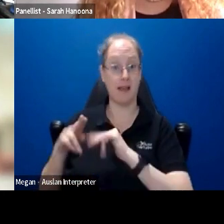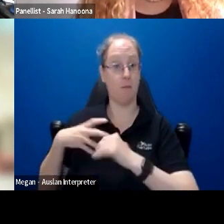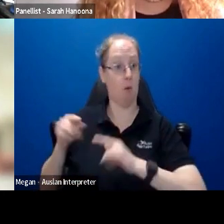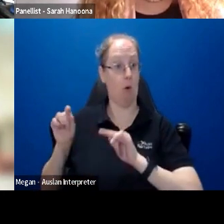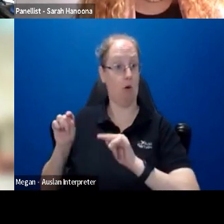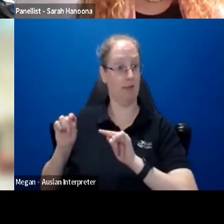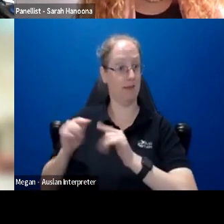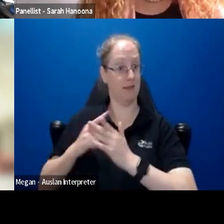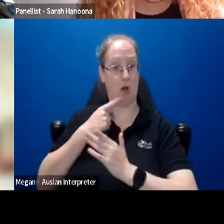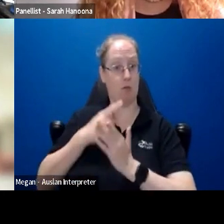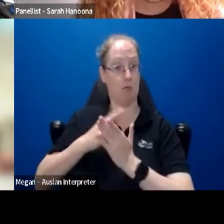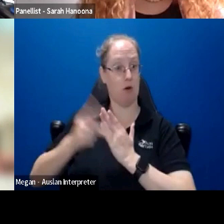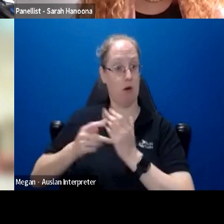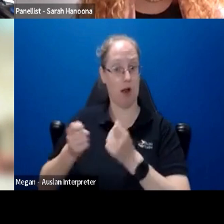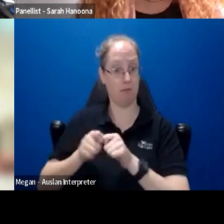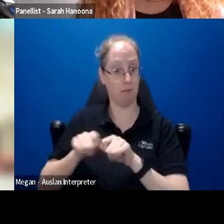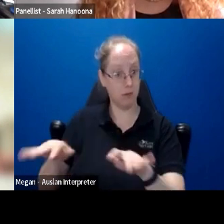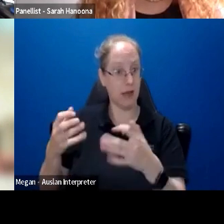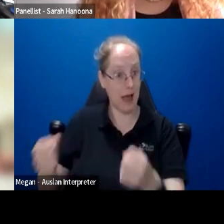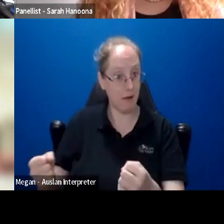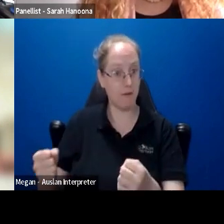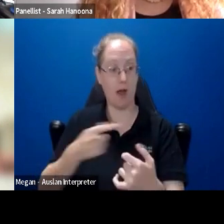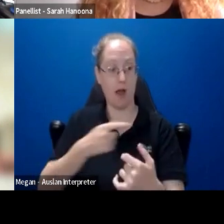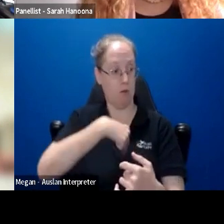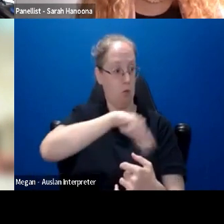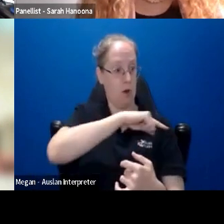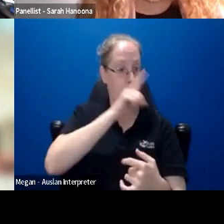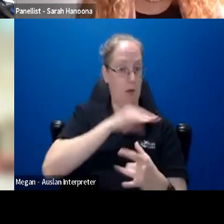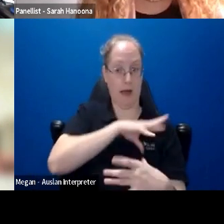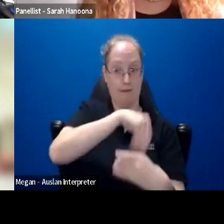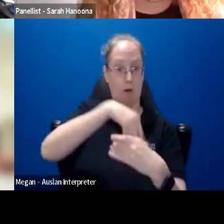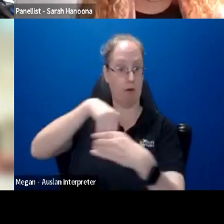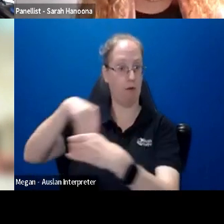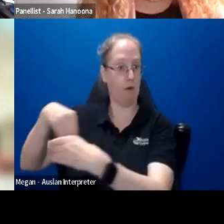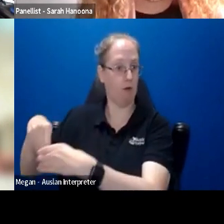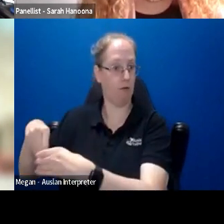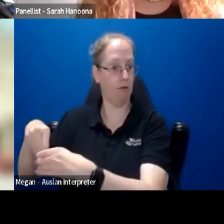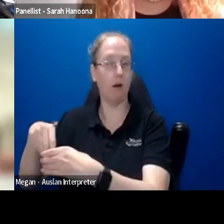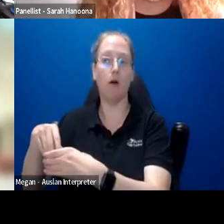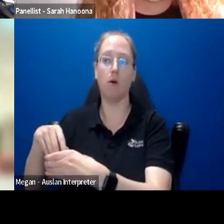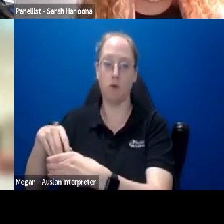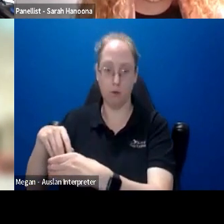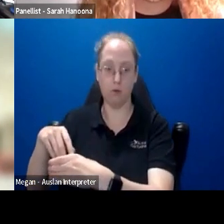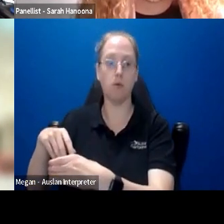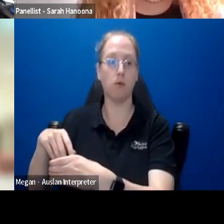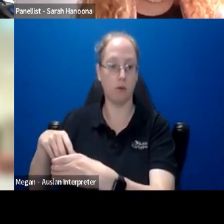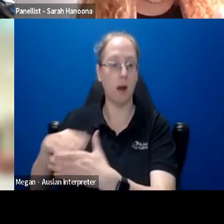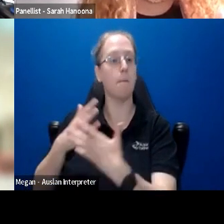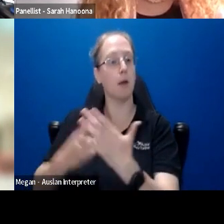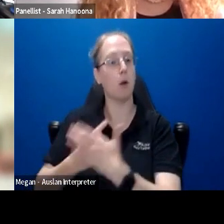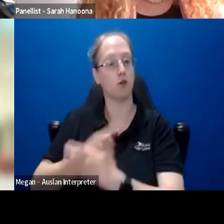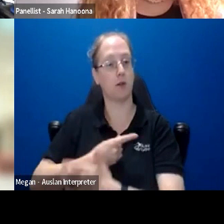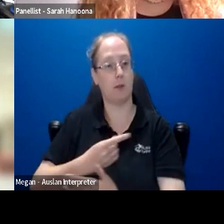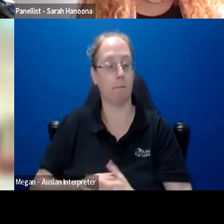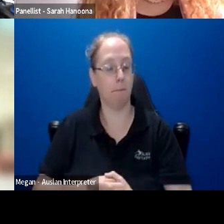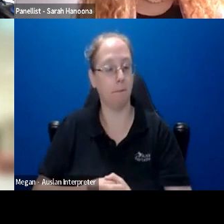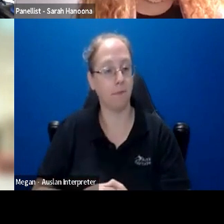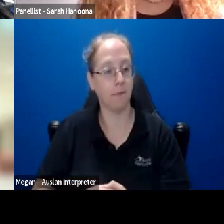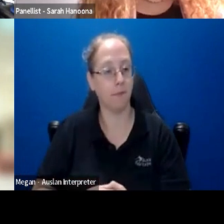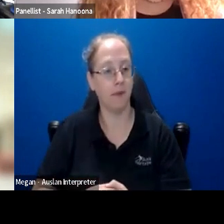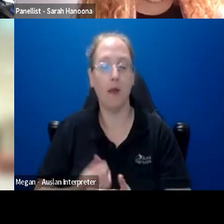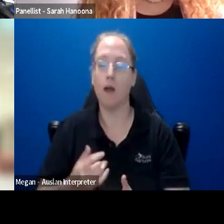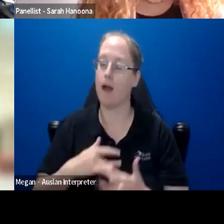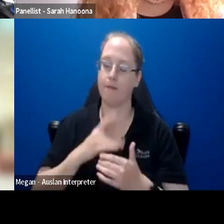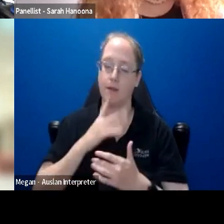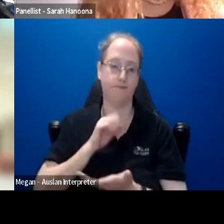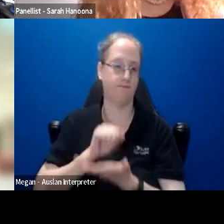if we're able to attend these programs and take part in these programs, I feel like this is a big chance to everyone, and I feel so grateful and I feel